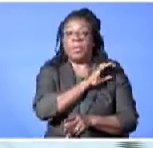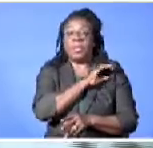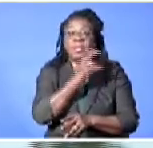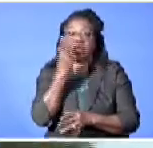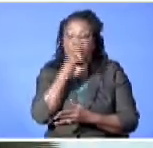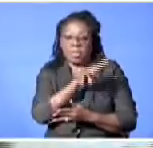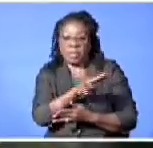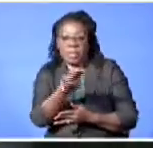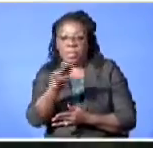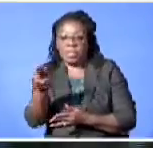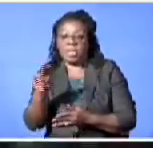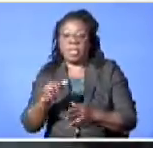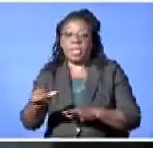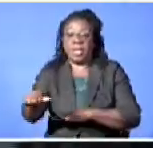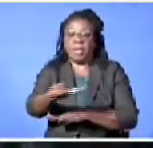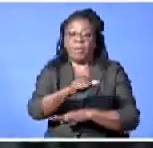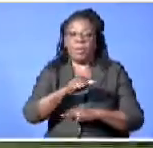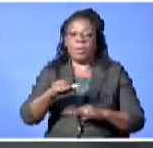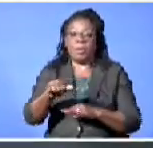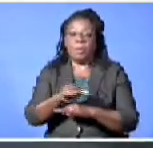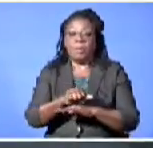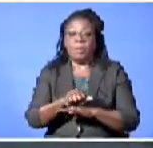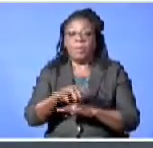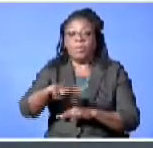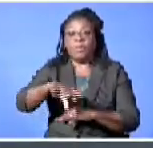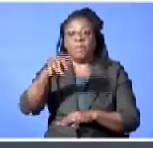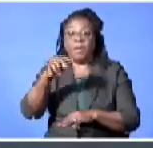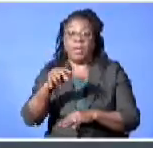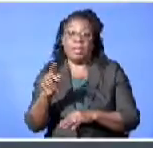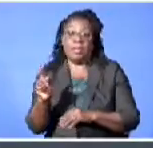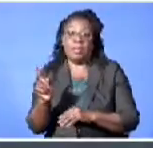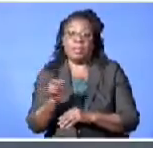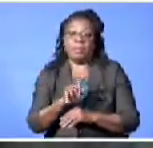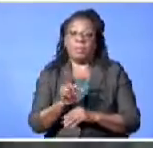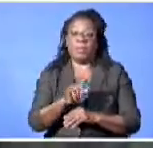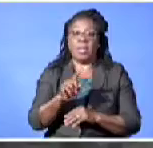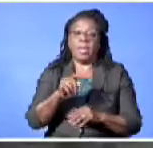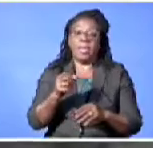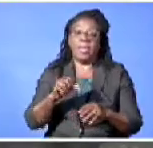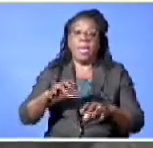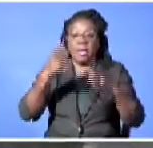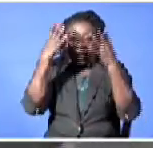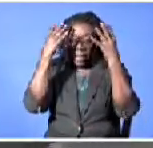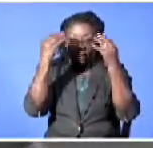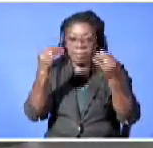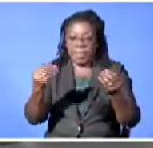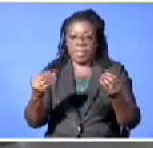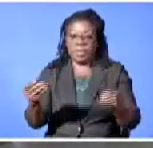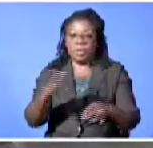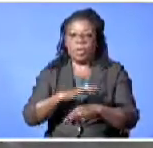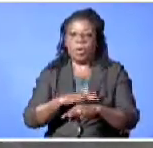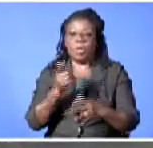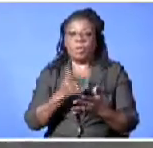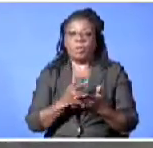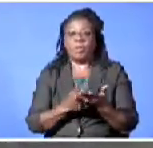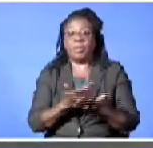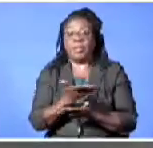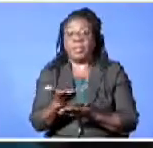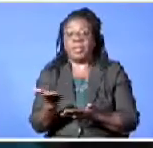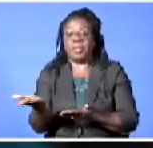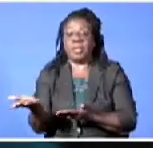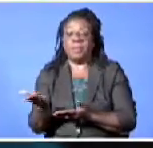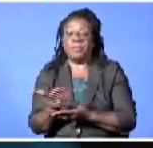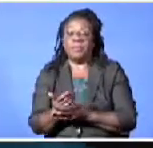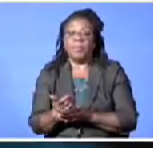the CCTV department to find out whether we would have any information on those apparatus that could assist with this